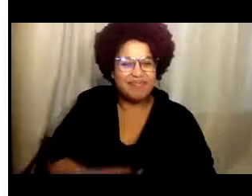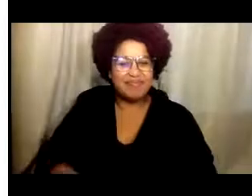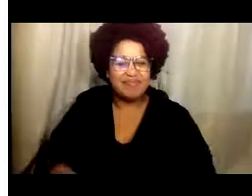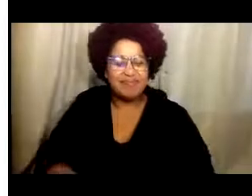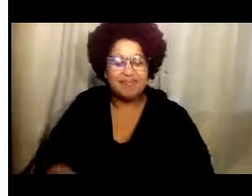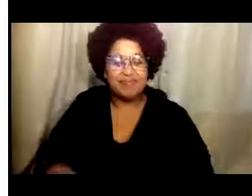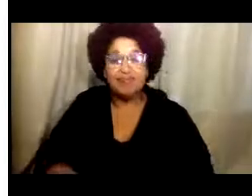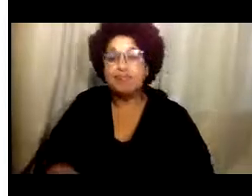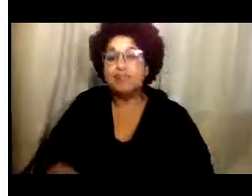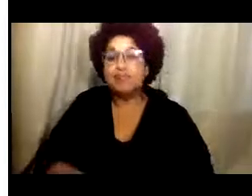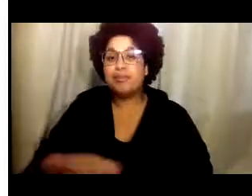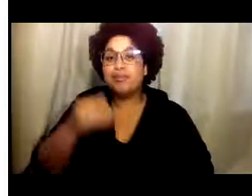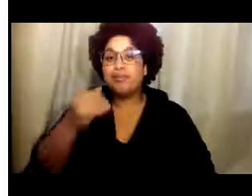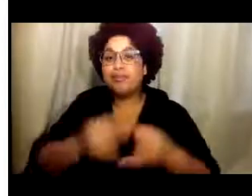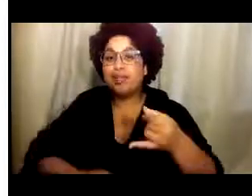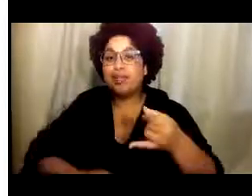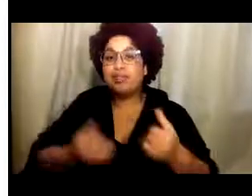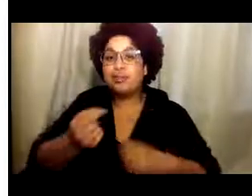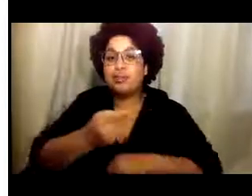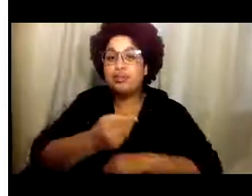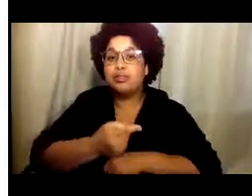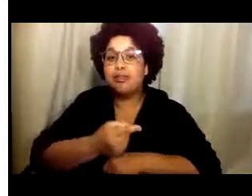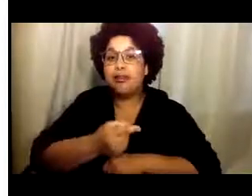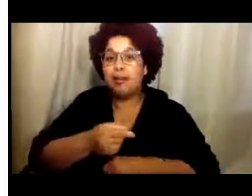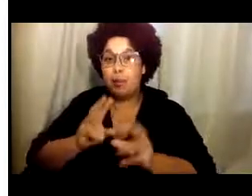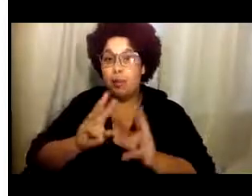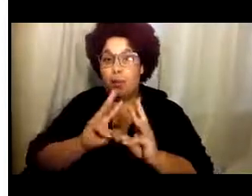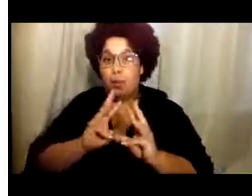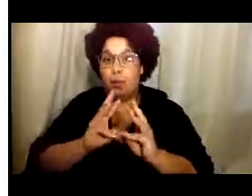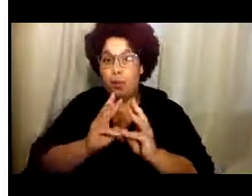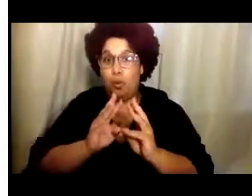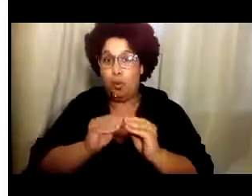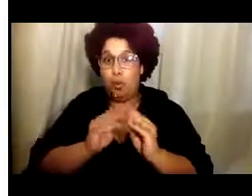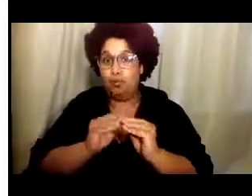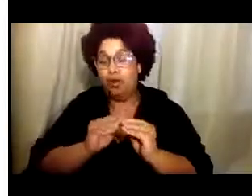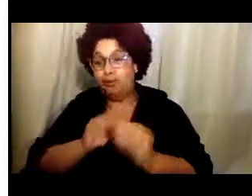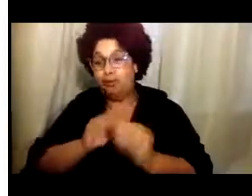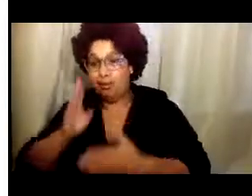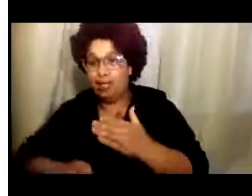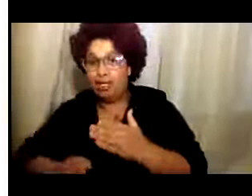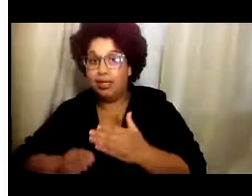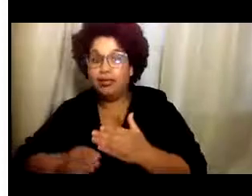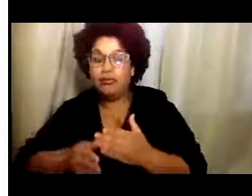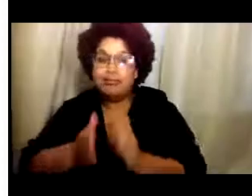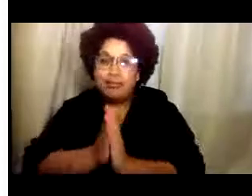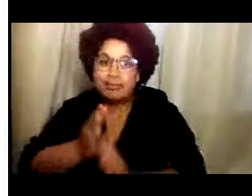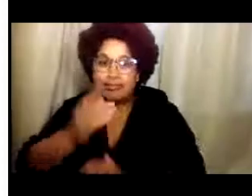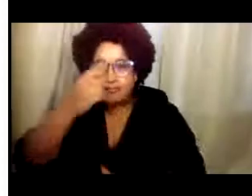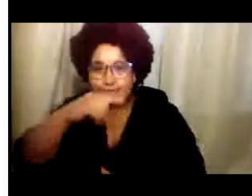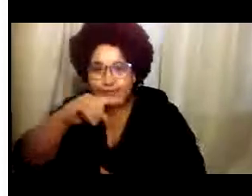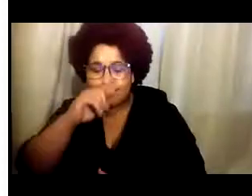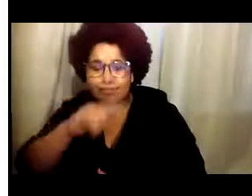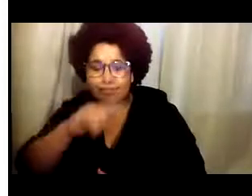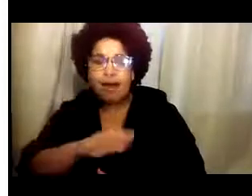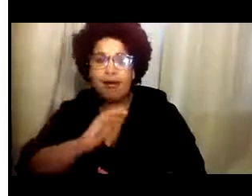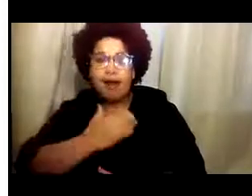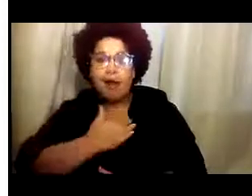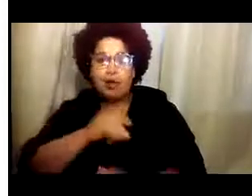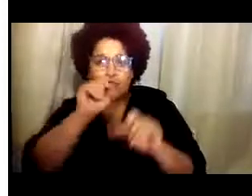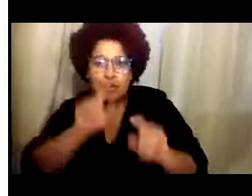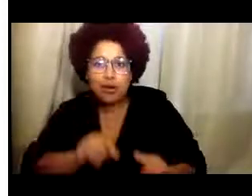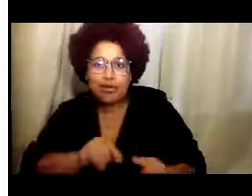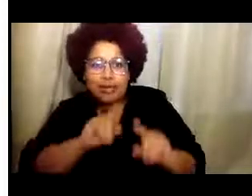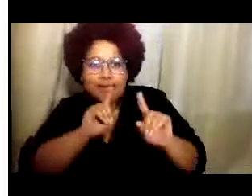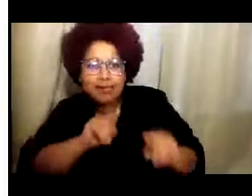Finally, at the end of today's webinar, we'll be asking you to participate in our post-event survey. Once the webinar